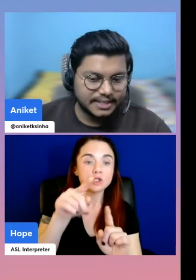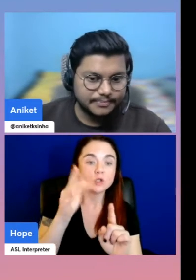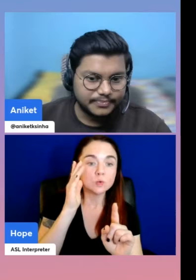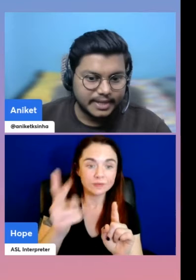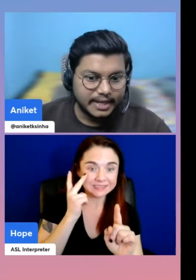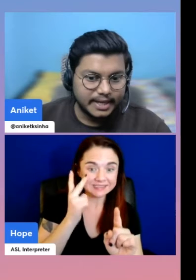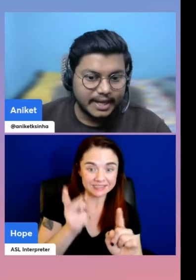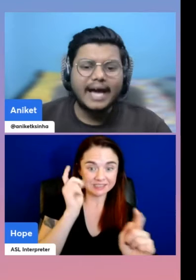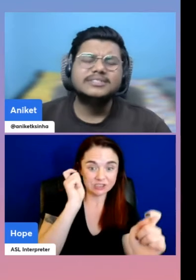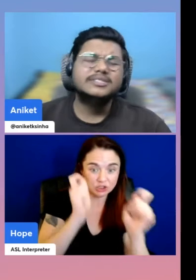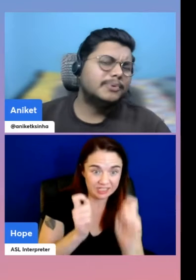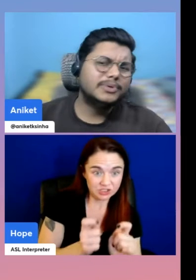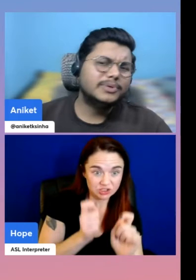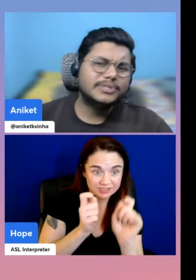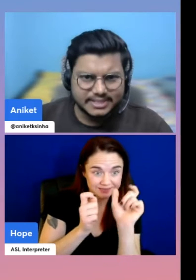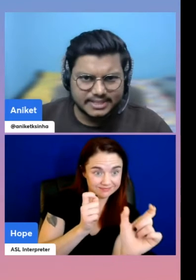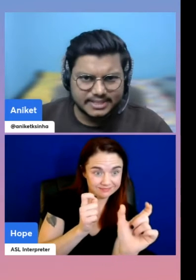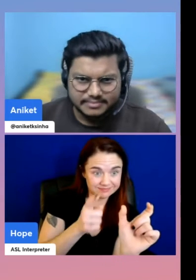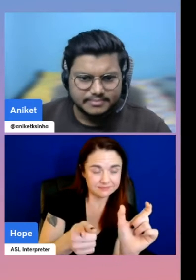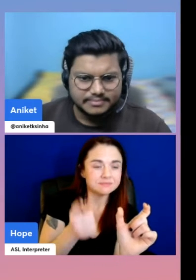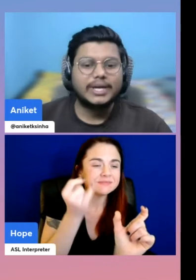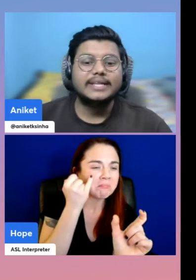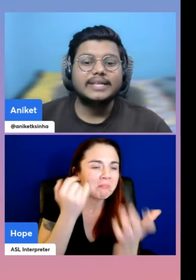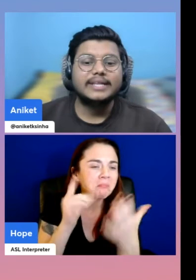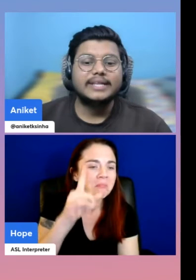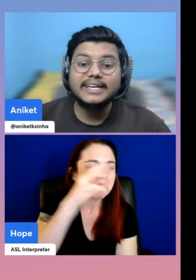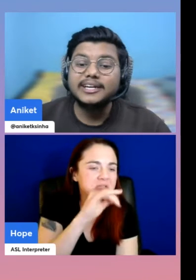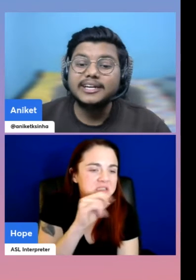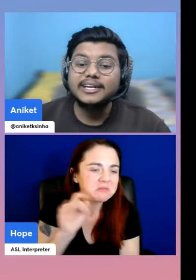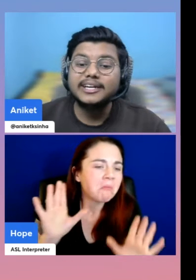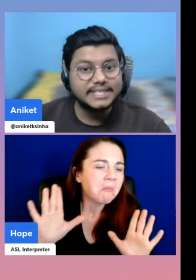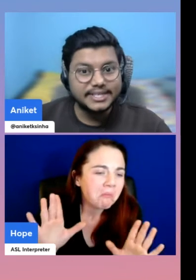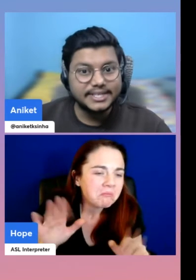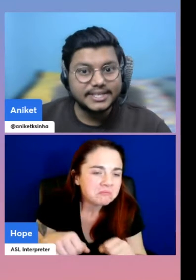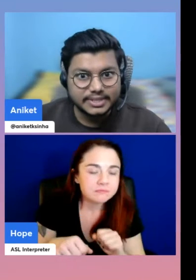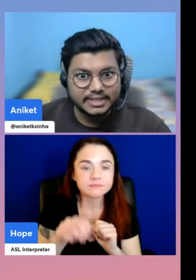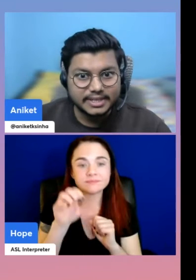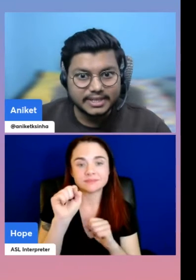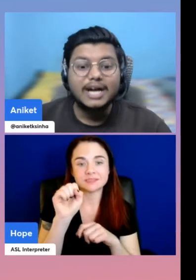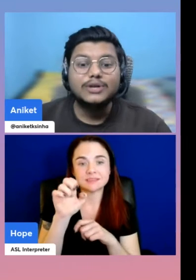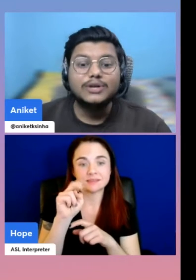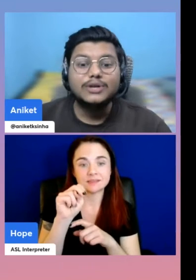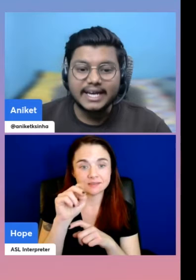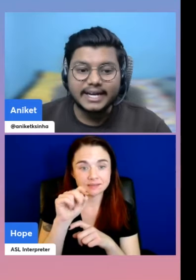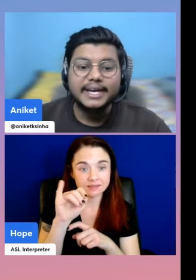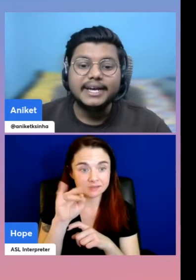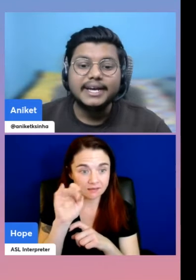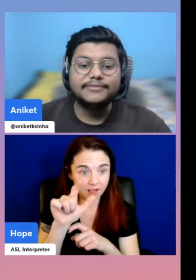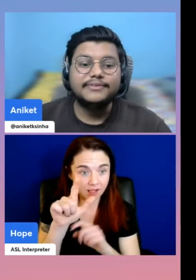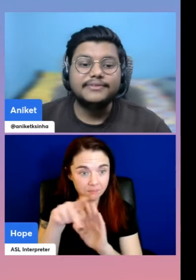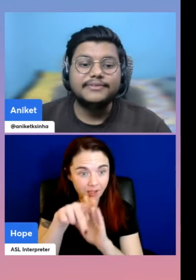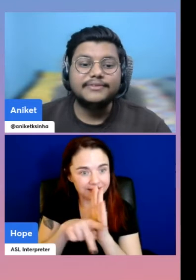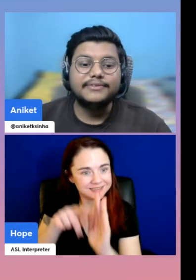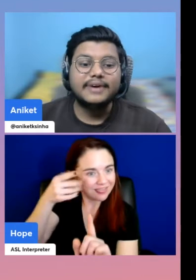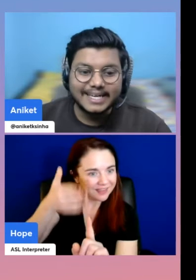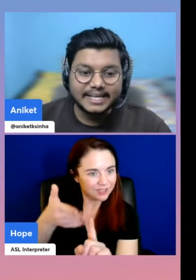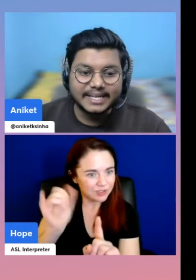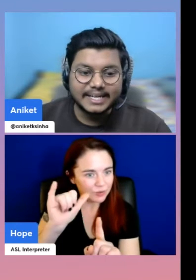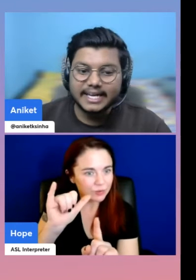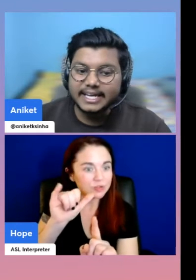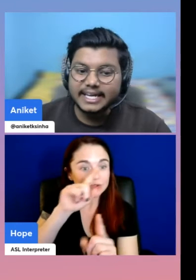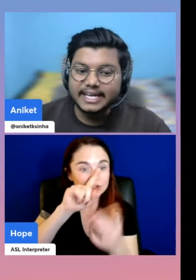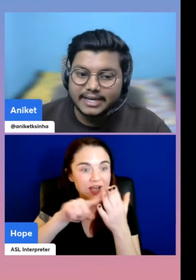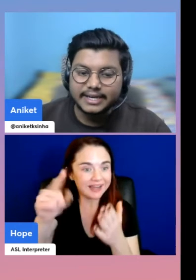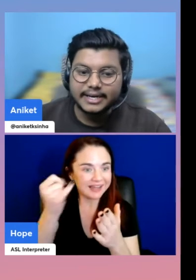are there, and suppose you miss it. Okay, then Sentinel policy is also there to check if everything that is